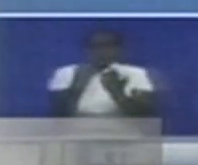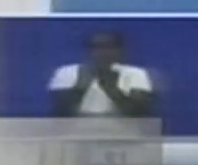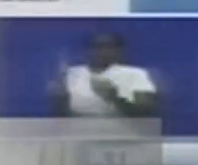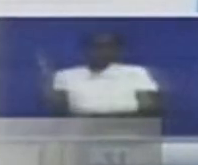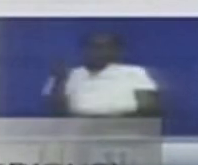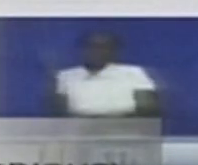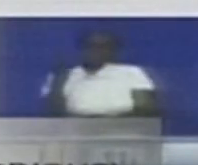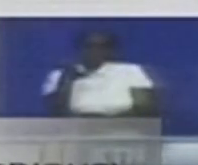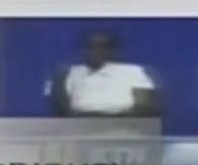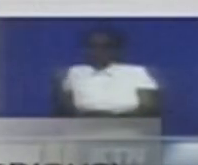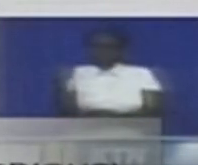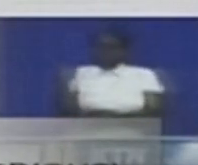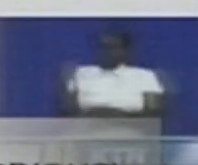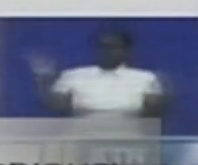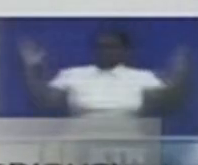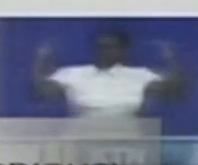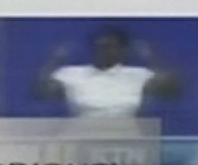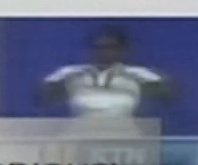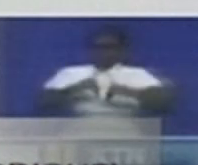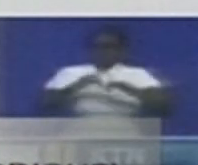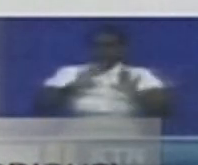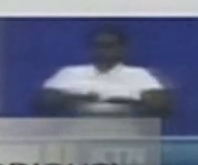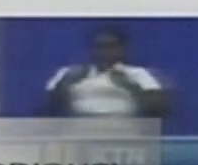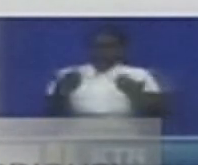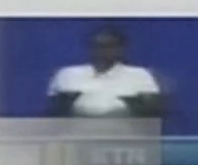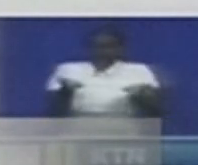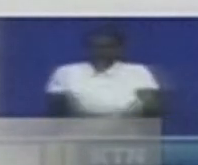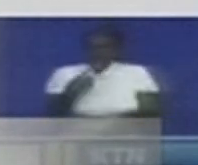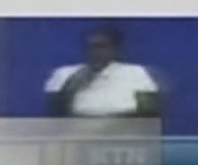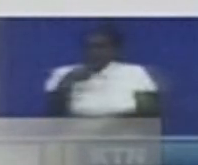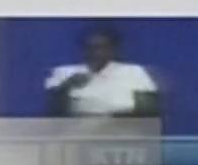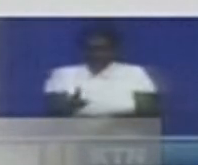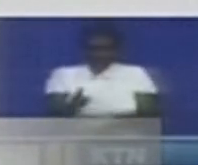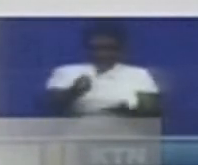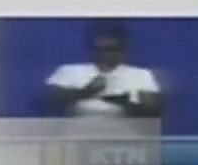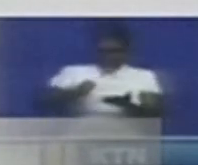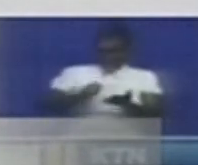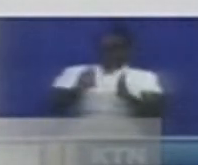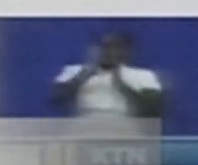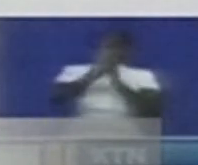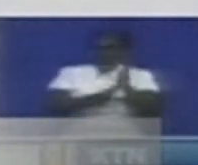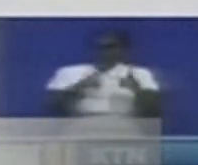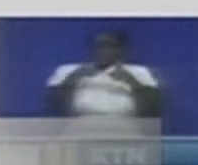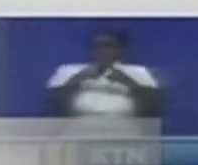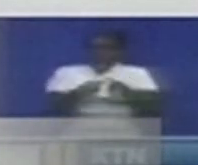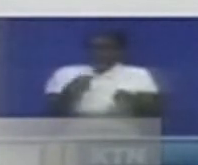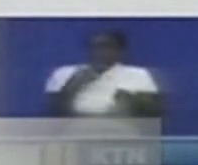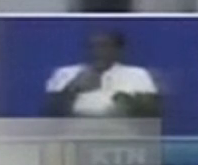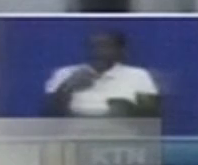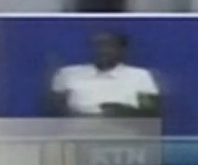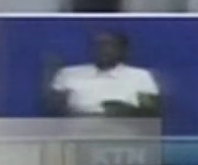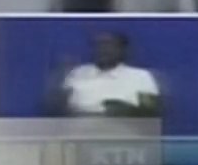him at a recent caucus of his NRM party. He now says he will sign the bill but has not put a date to